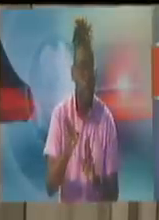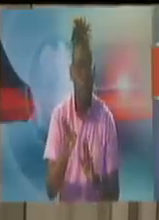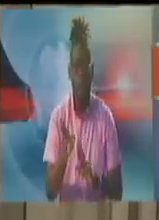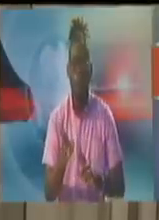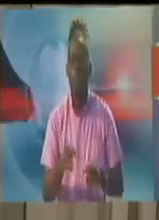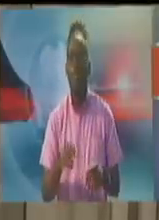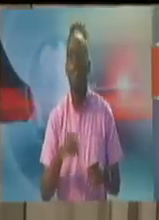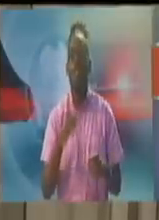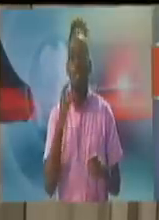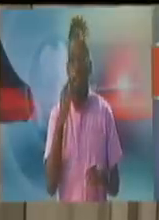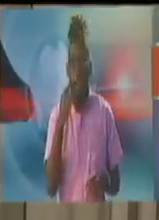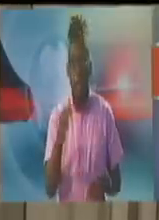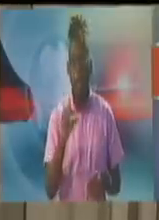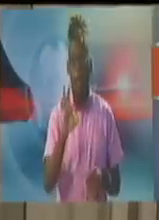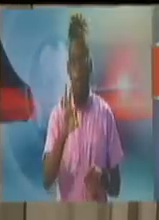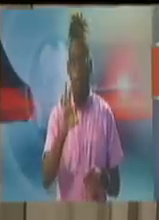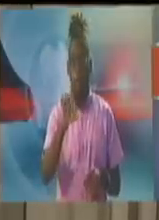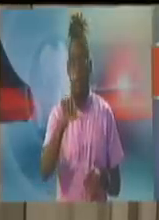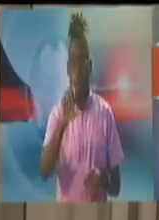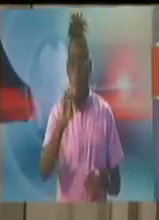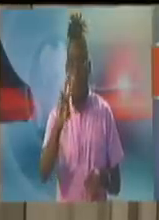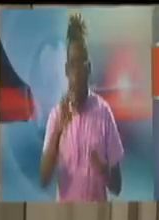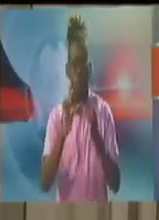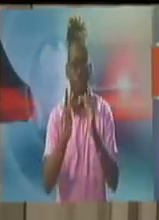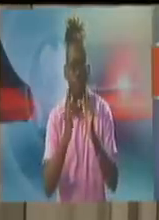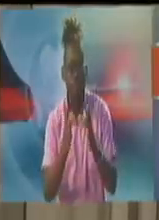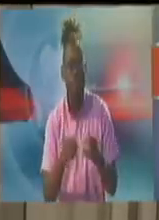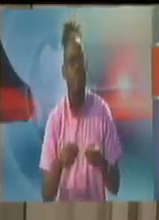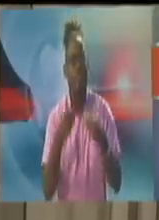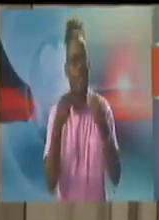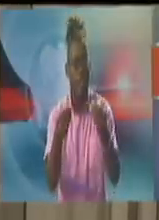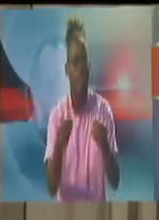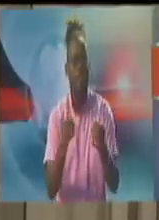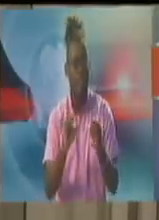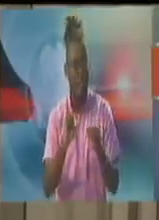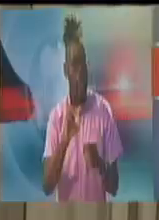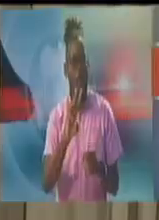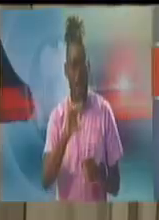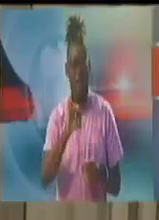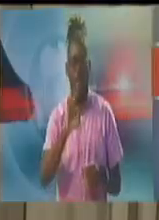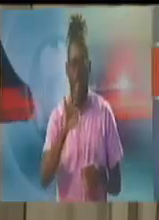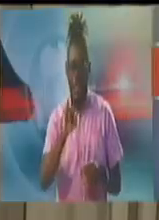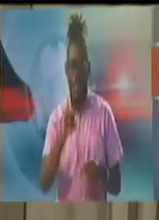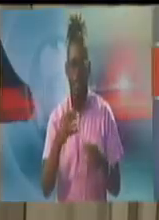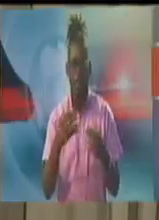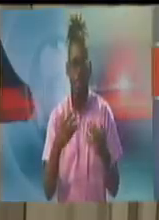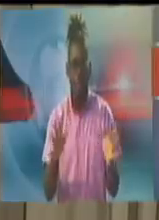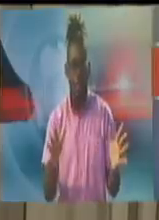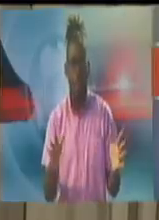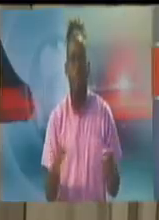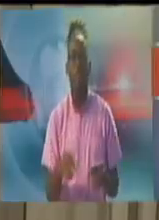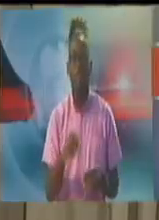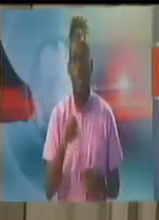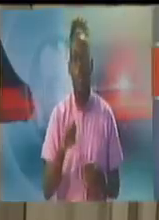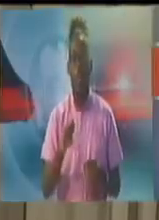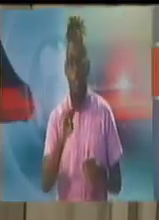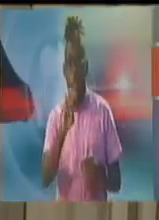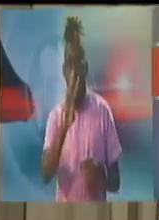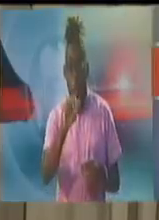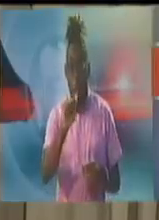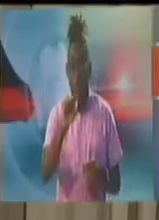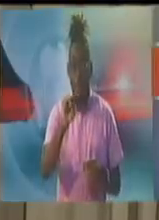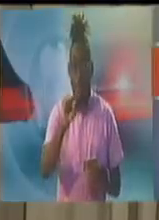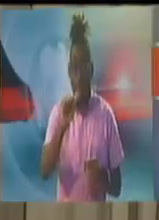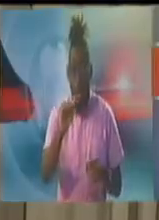the cable and the internet for each room. We had WASA on site within a matter of hours, doing all that needed to be done to get the water